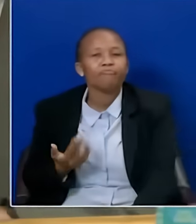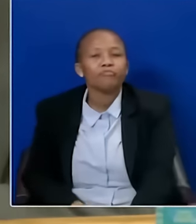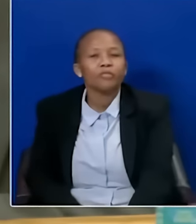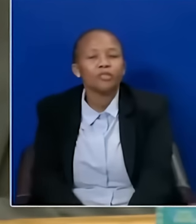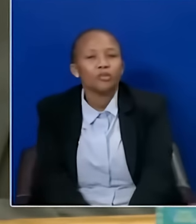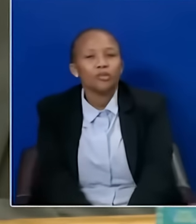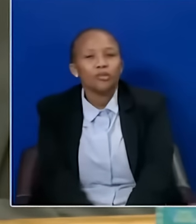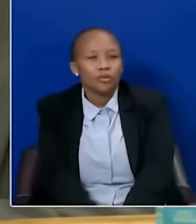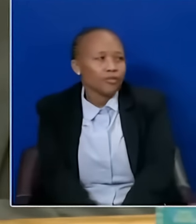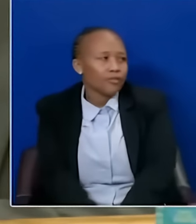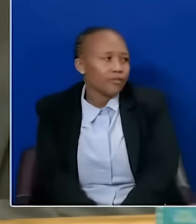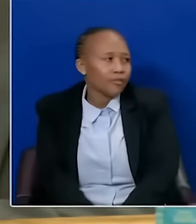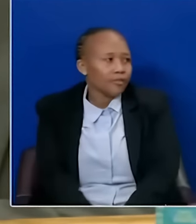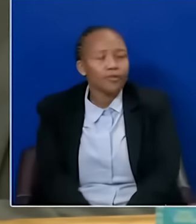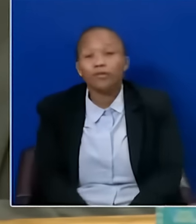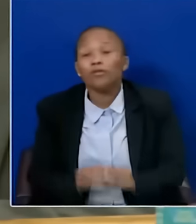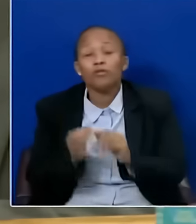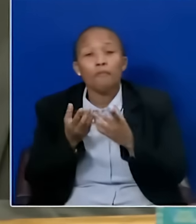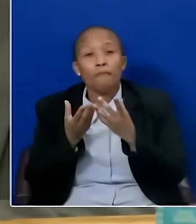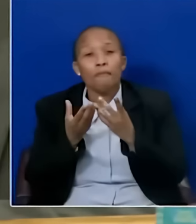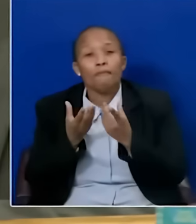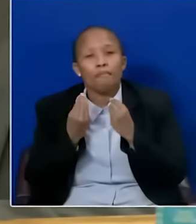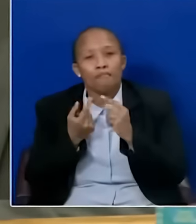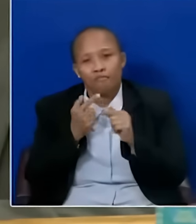in 10.2